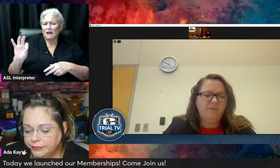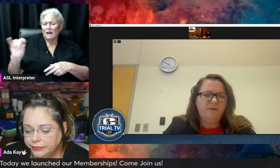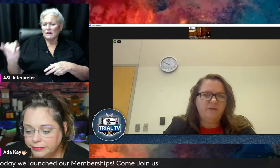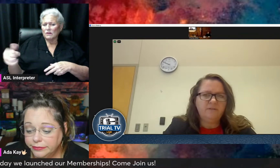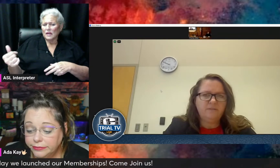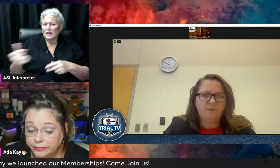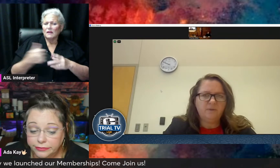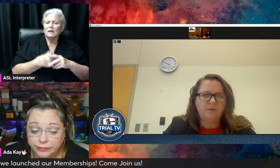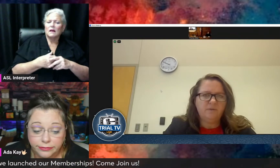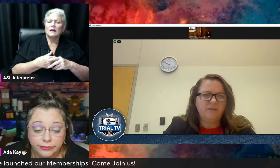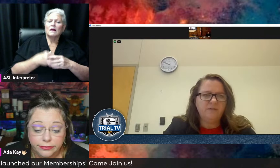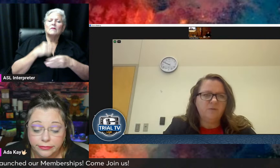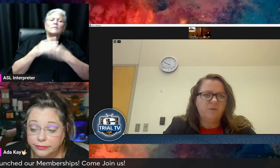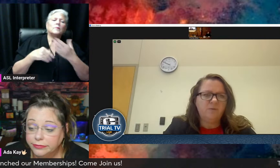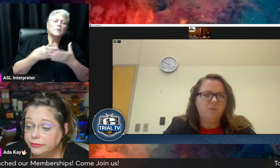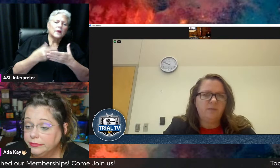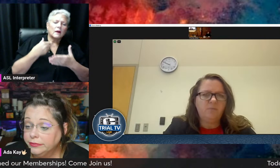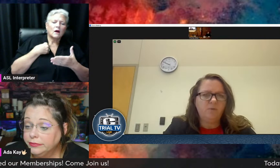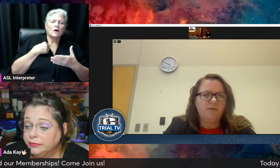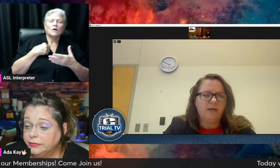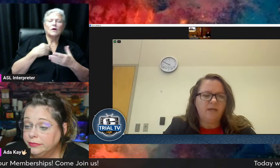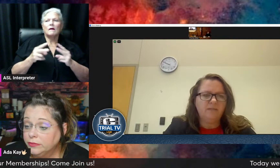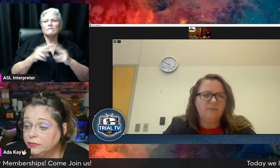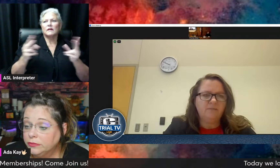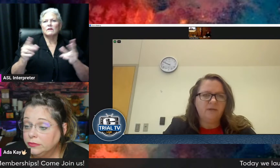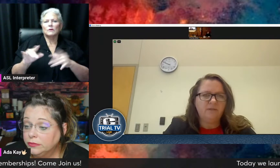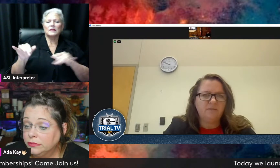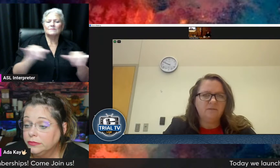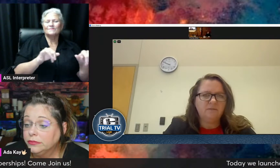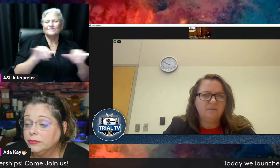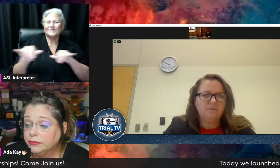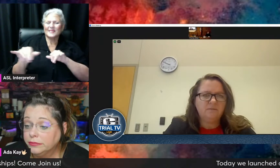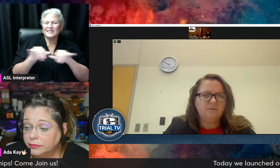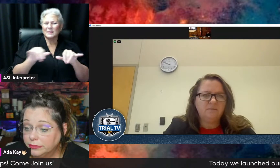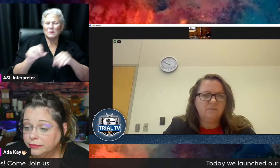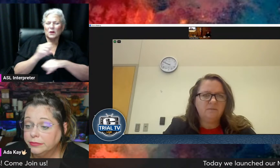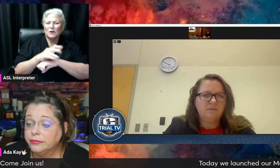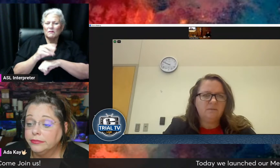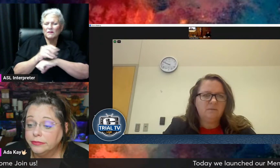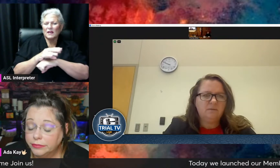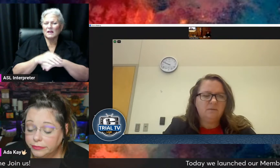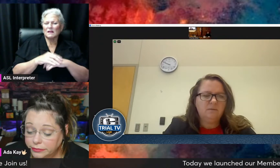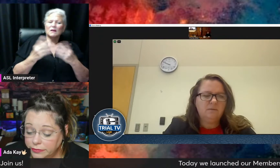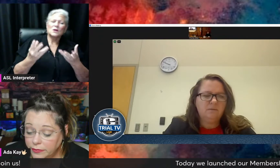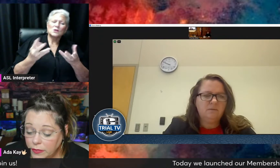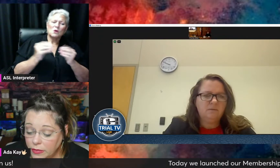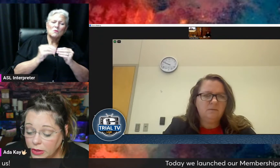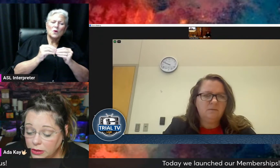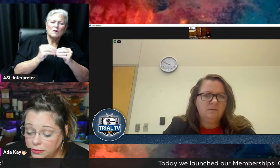They all have very similar effects, so it would be more of an additive effect.